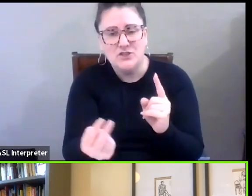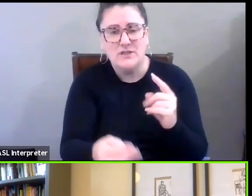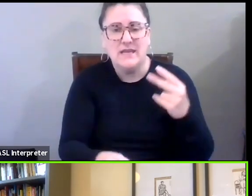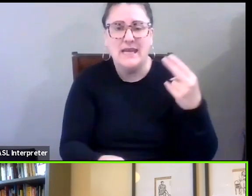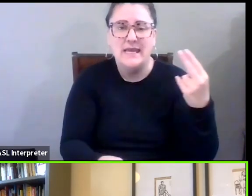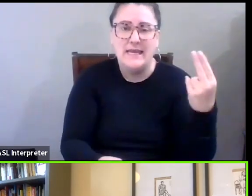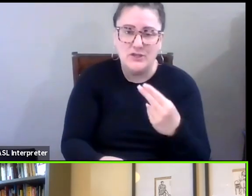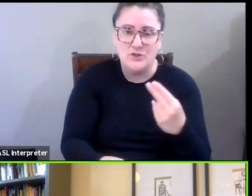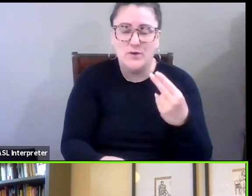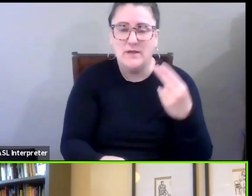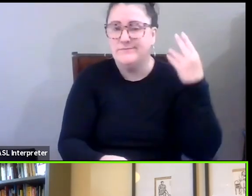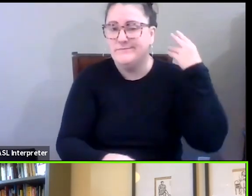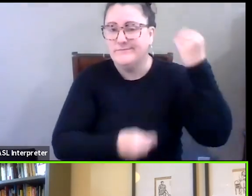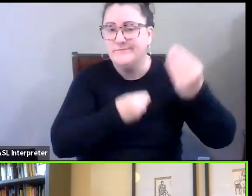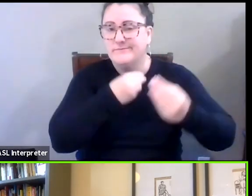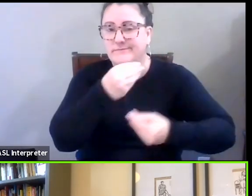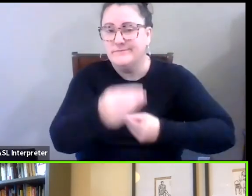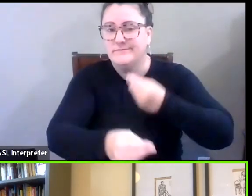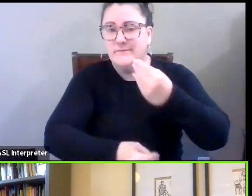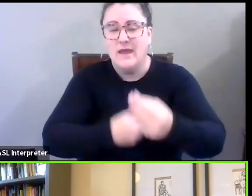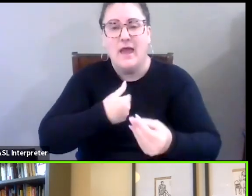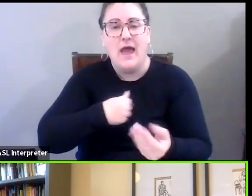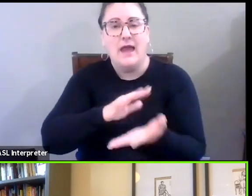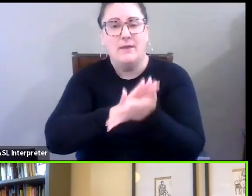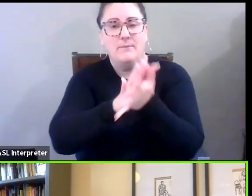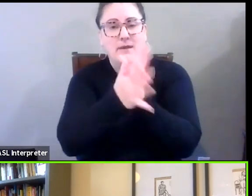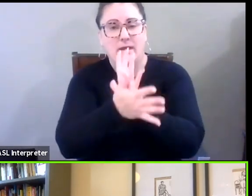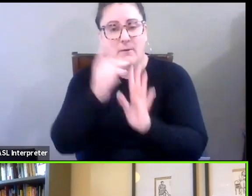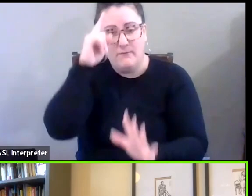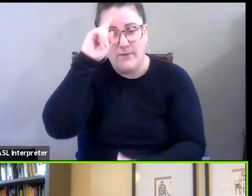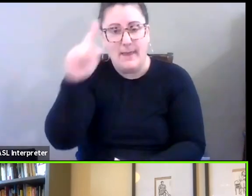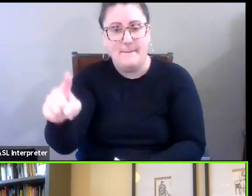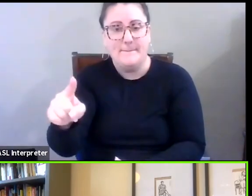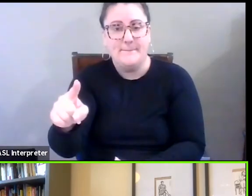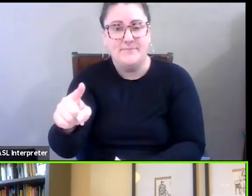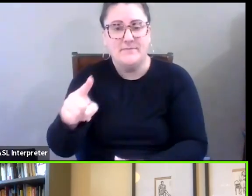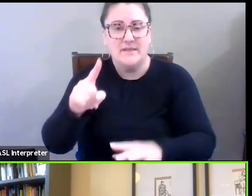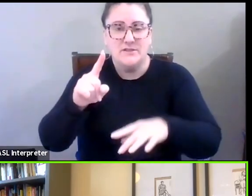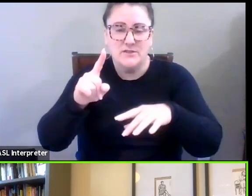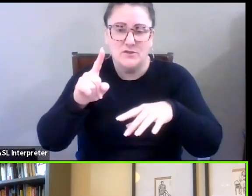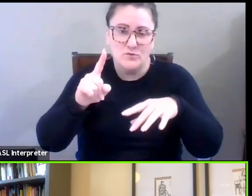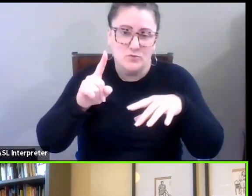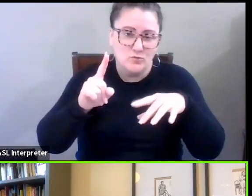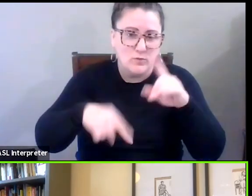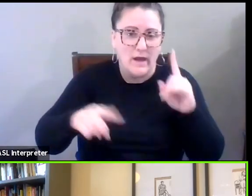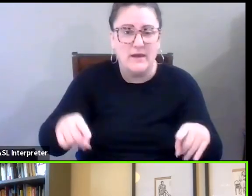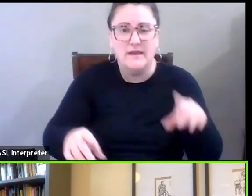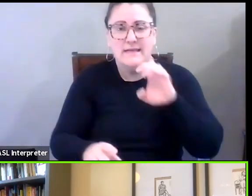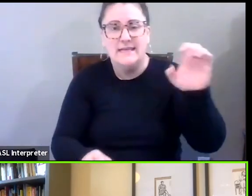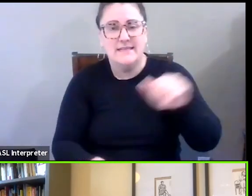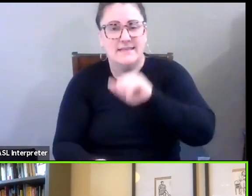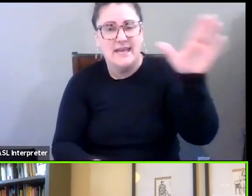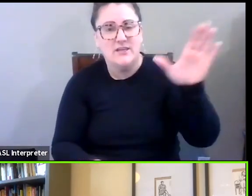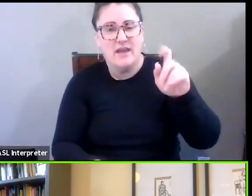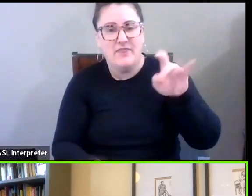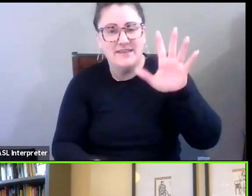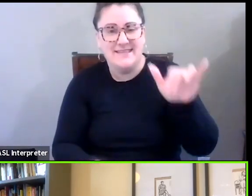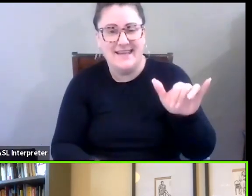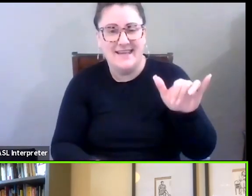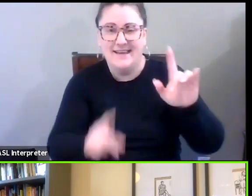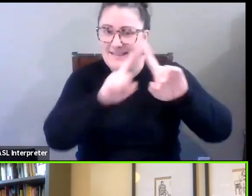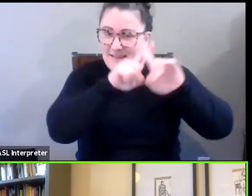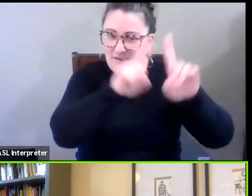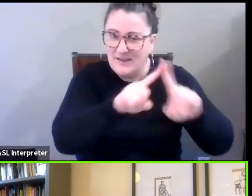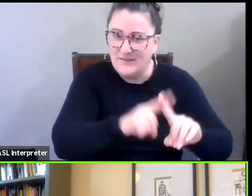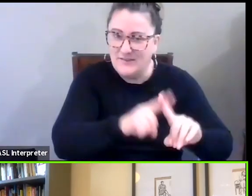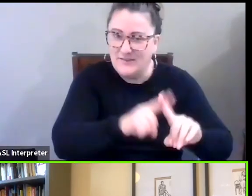histories of all the things that I could be to them. The range of East Asian ethnicities, right?